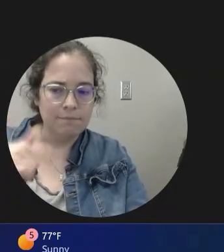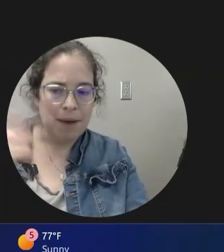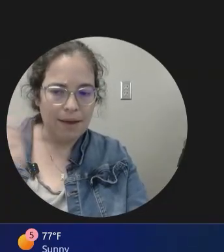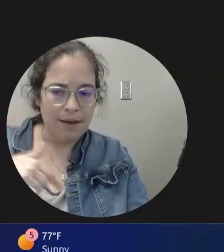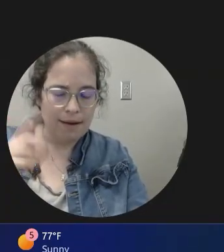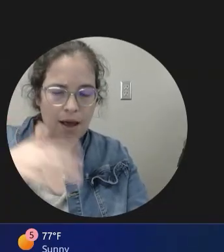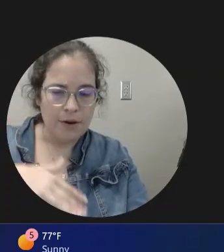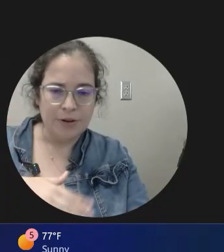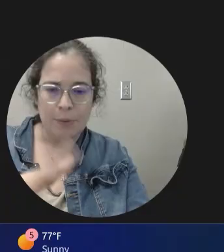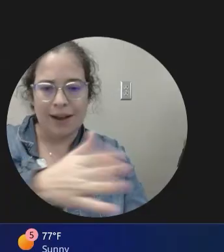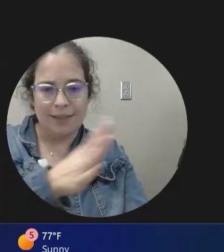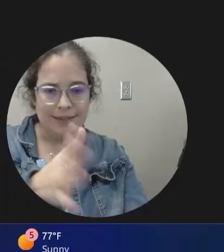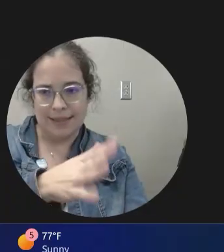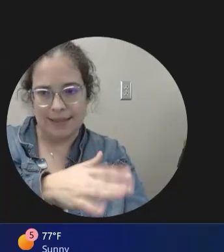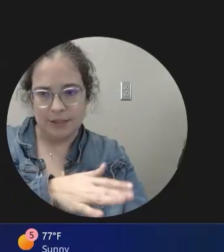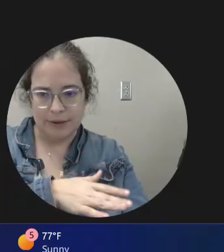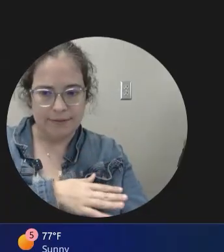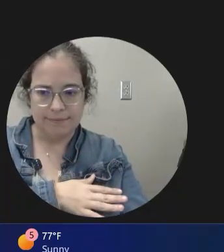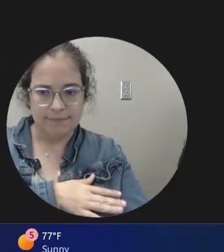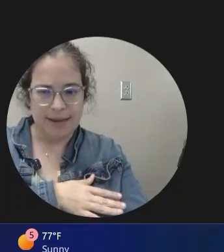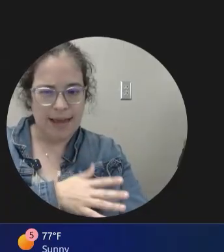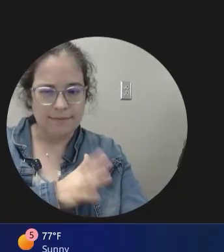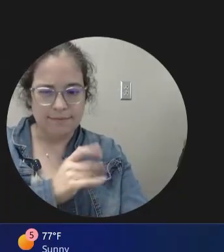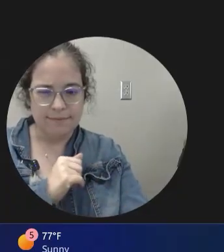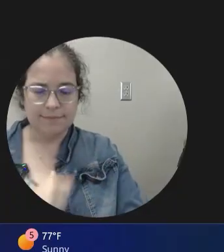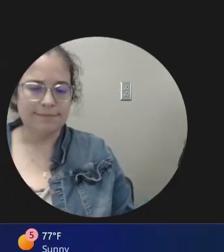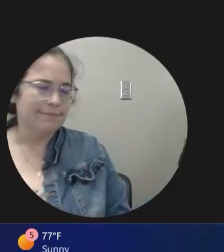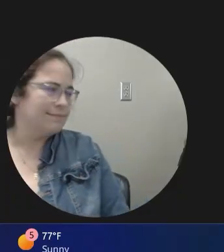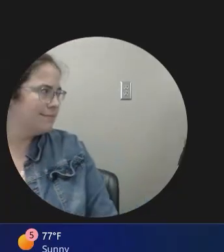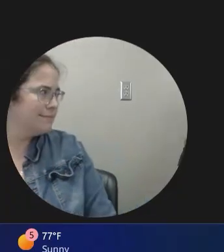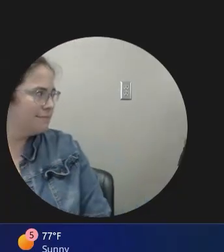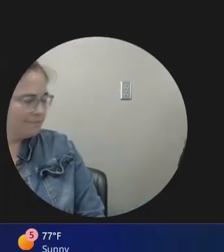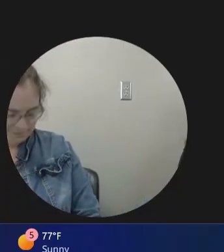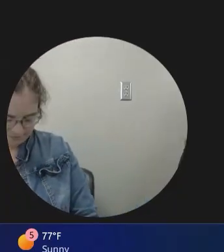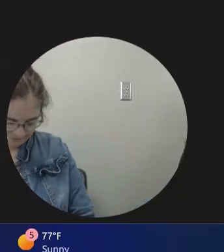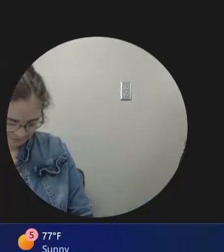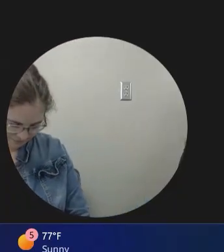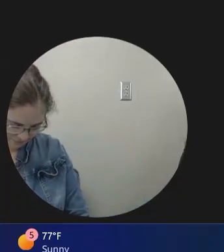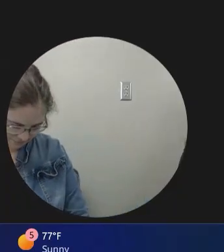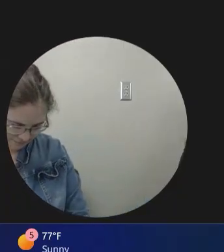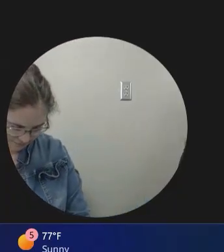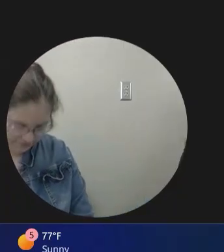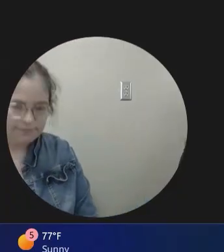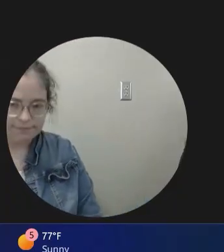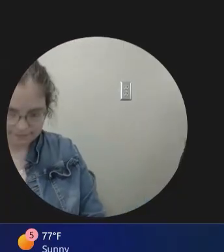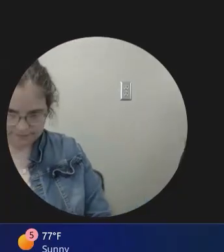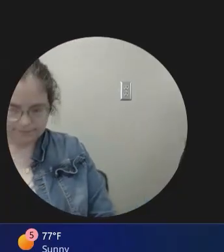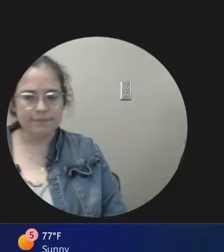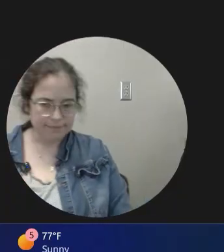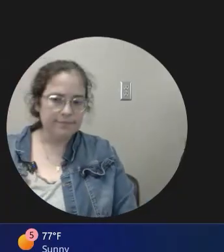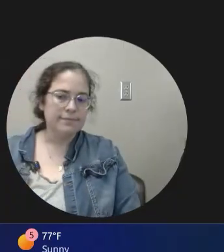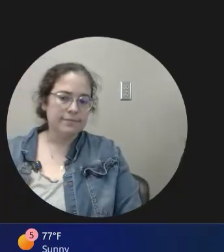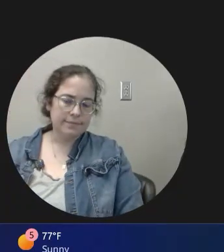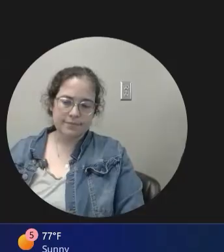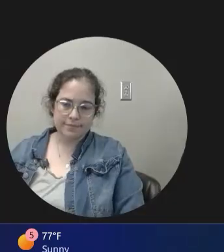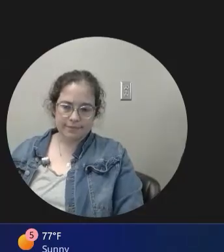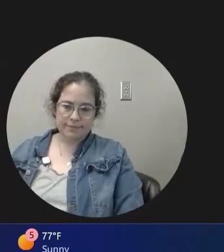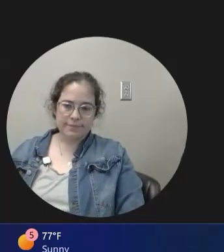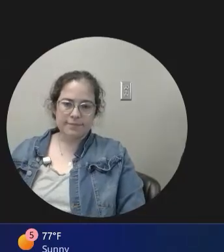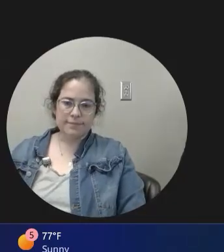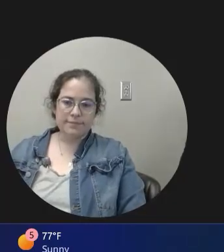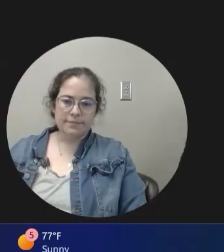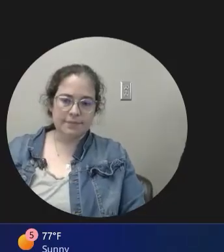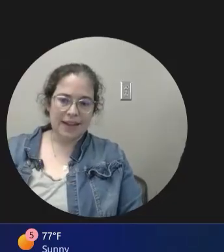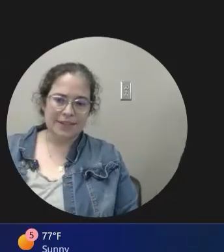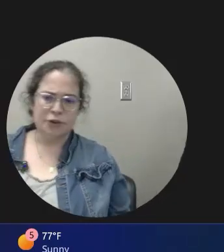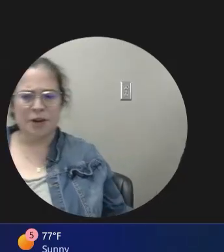then, at other times, they are very frustrated because they think everyone is mumbling, even when they're not. We will